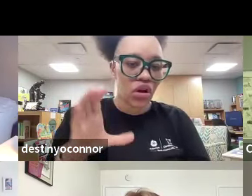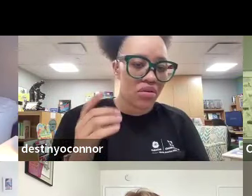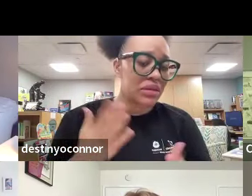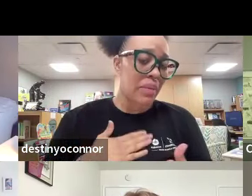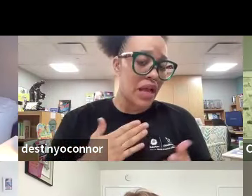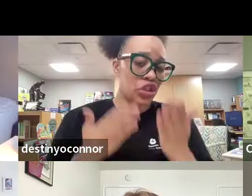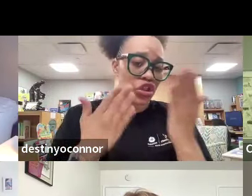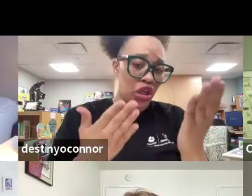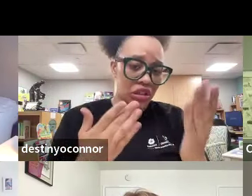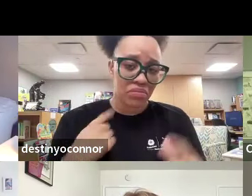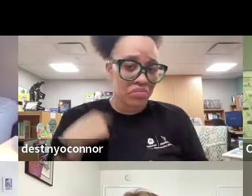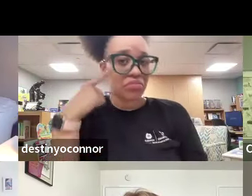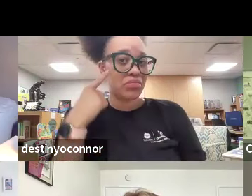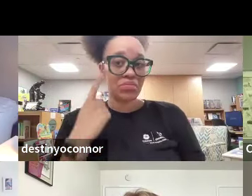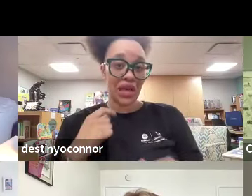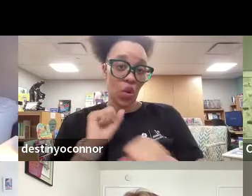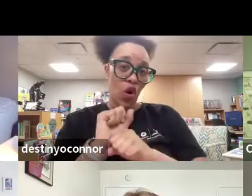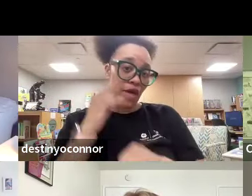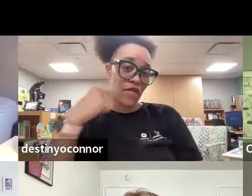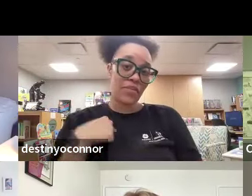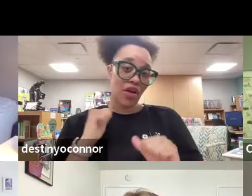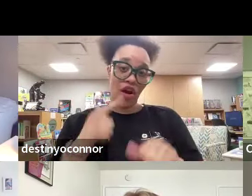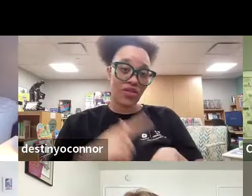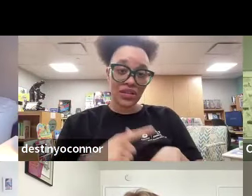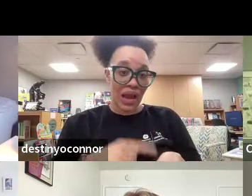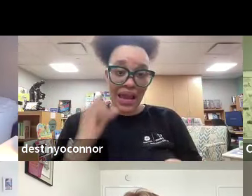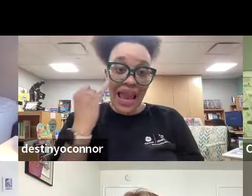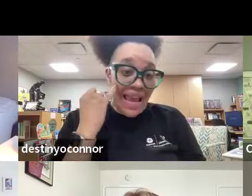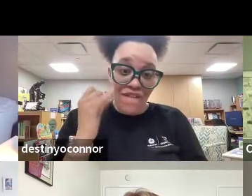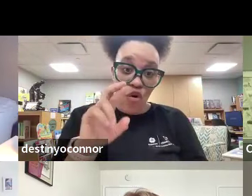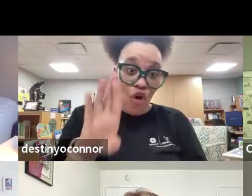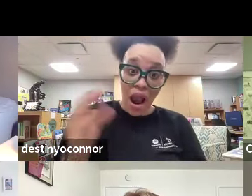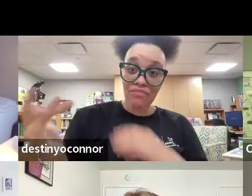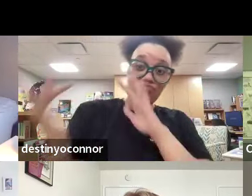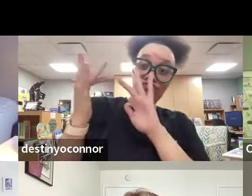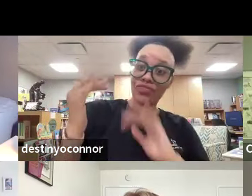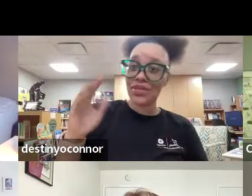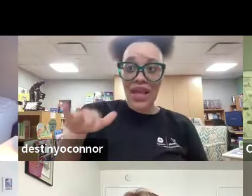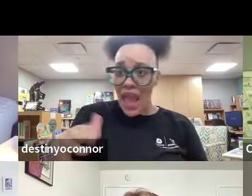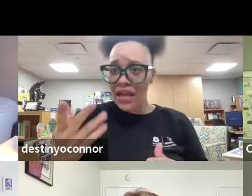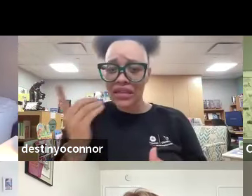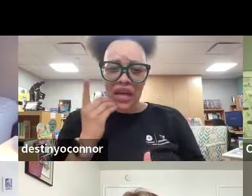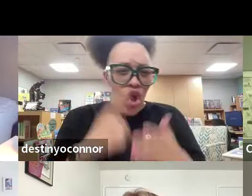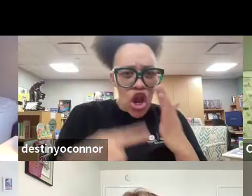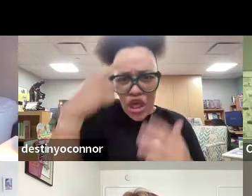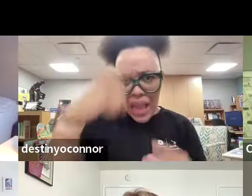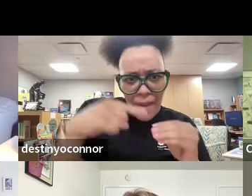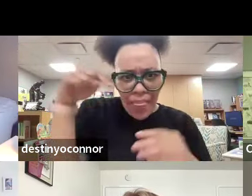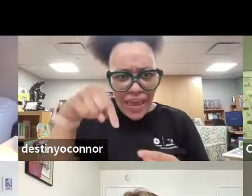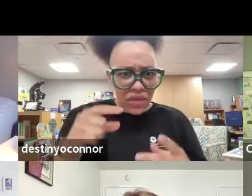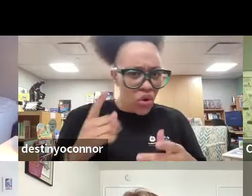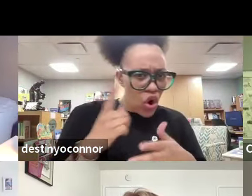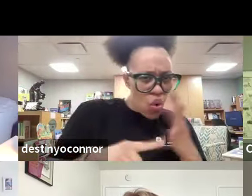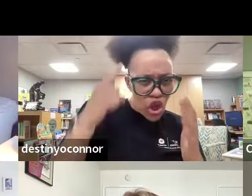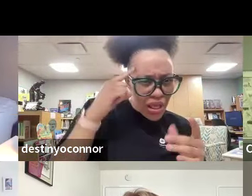to just contribute to that document, I think that's a good suggestion. It's worked for me. Now, if Rob reaches out to me and